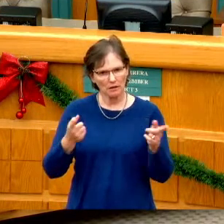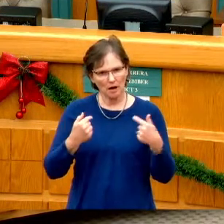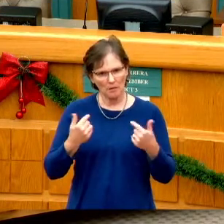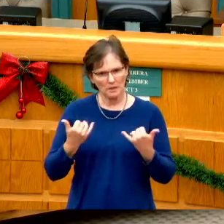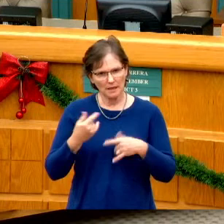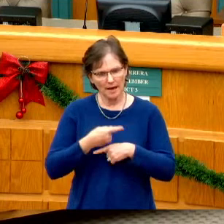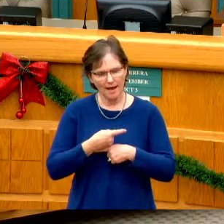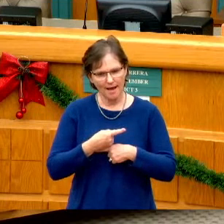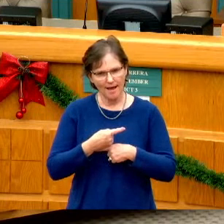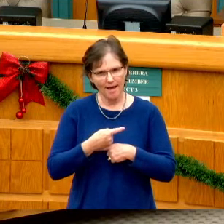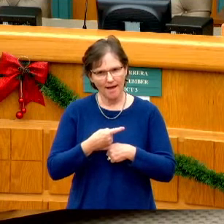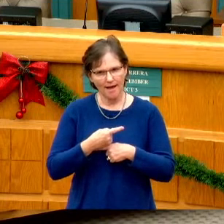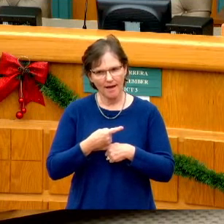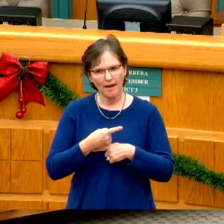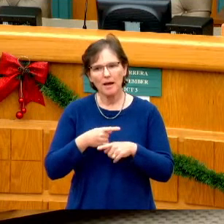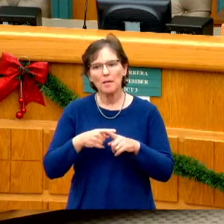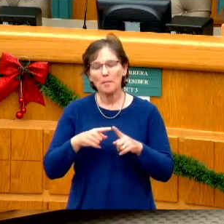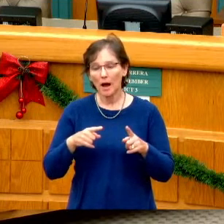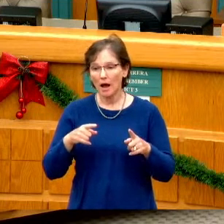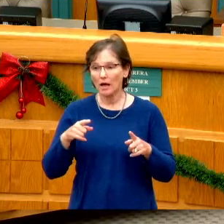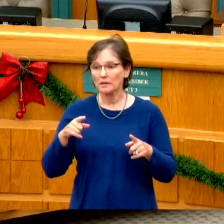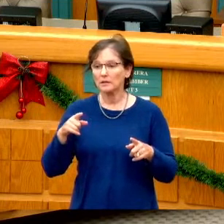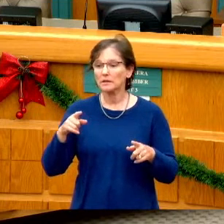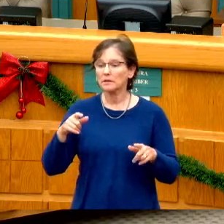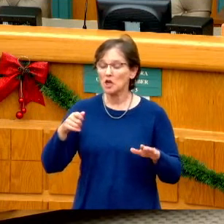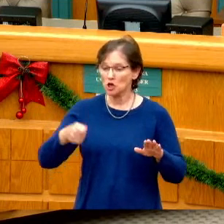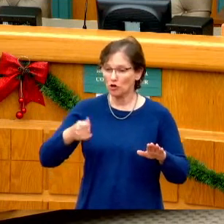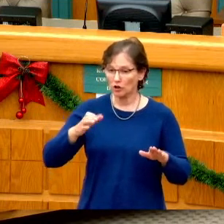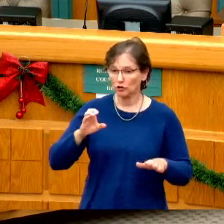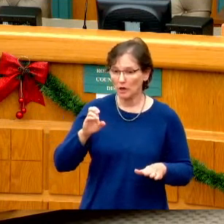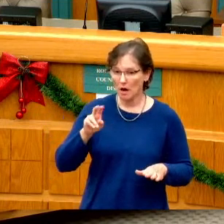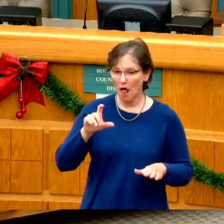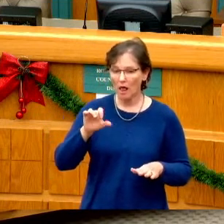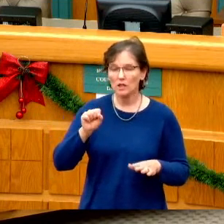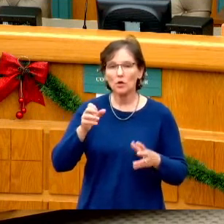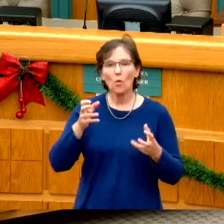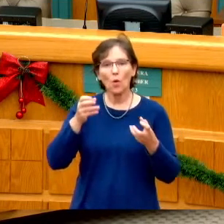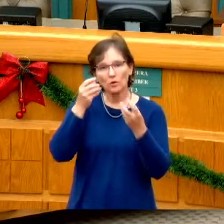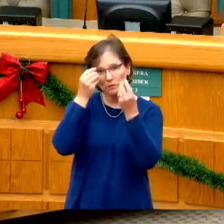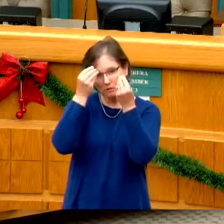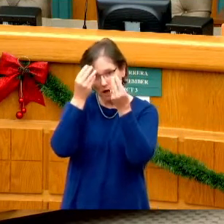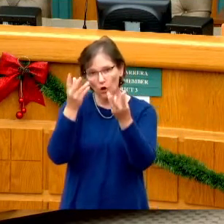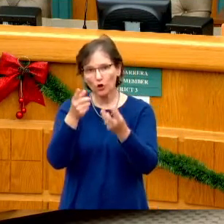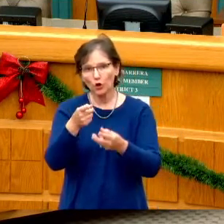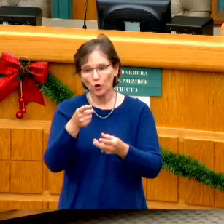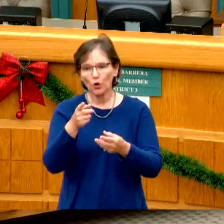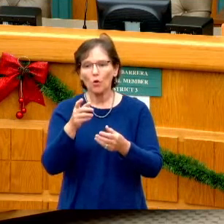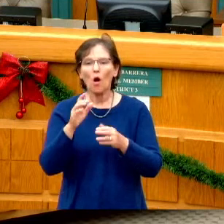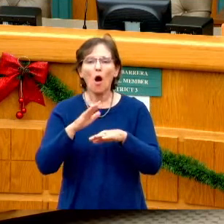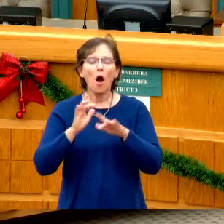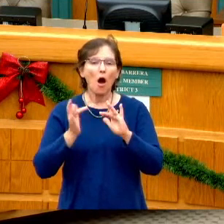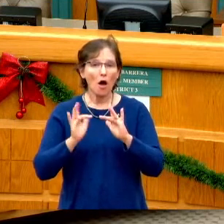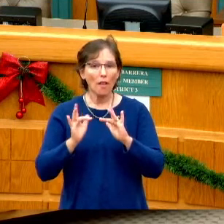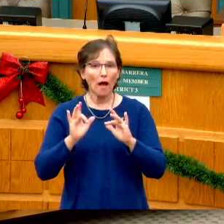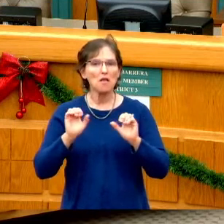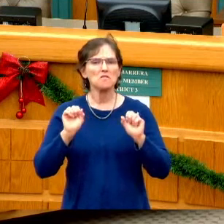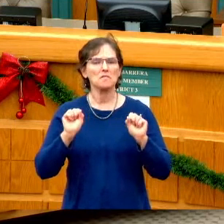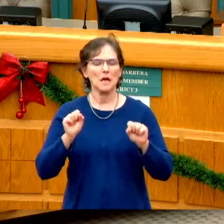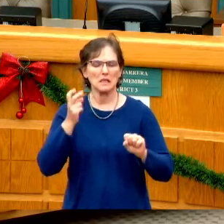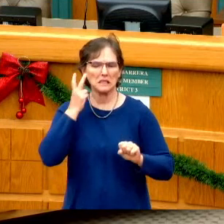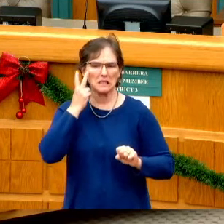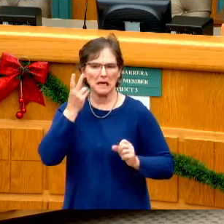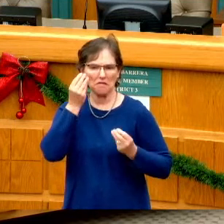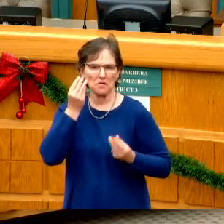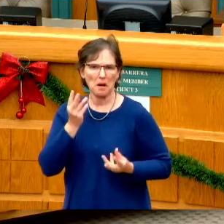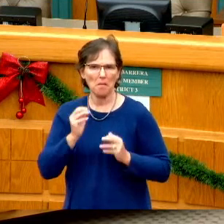is that at Nueces Knows you can find information on how to celebrate the holiday season. So make sure you check